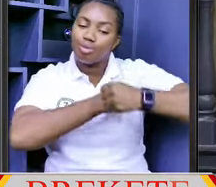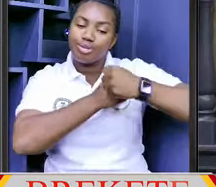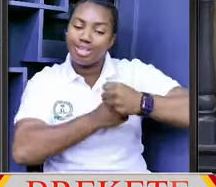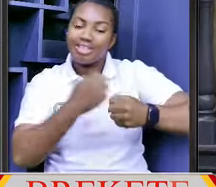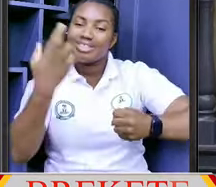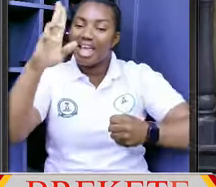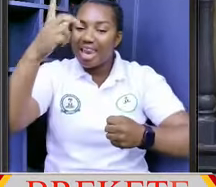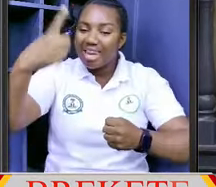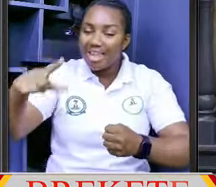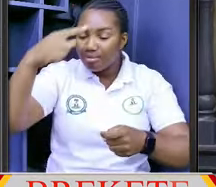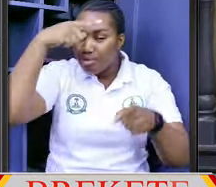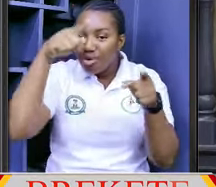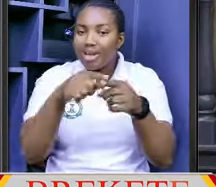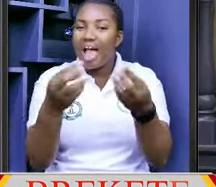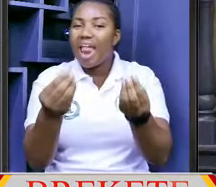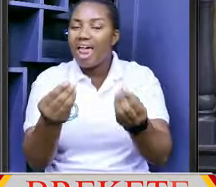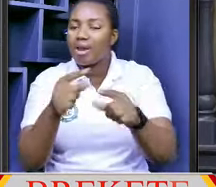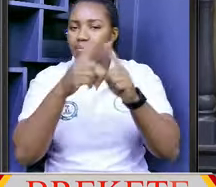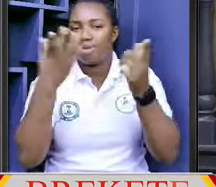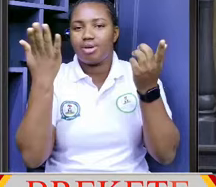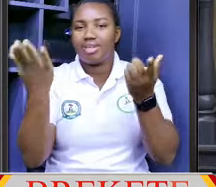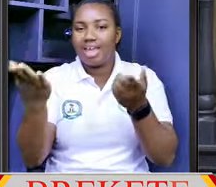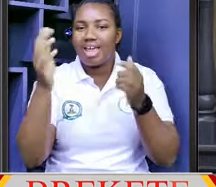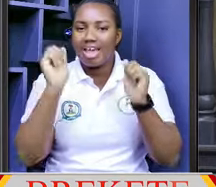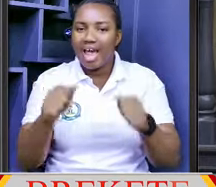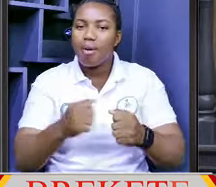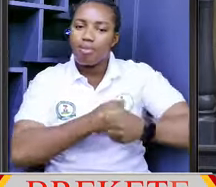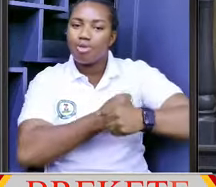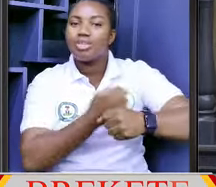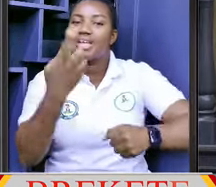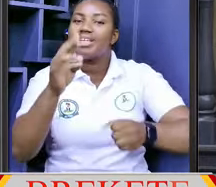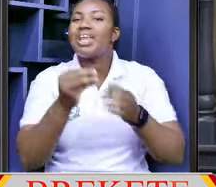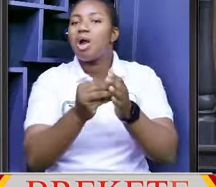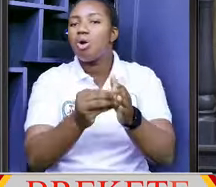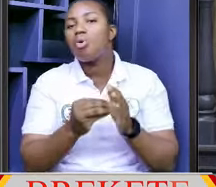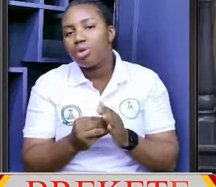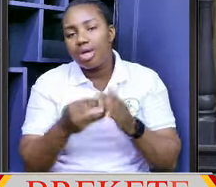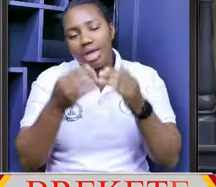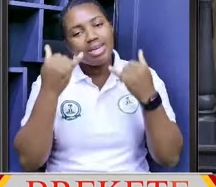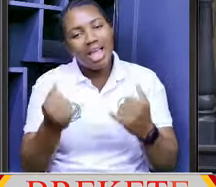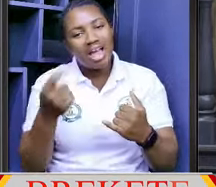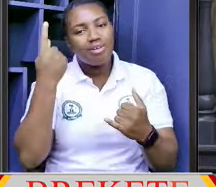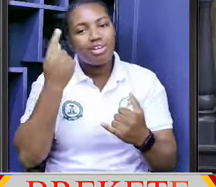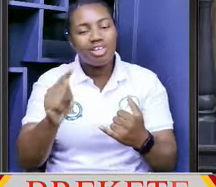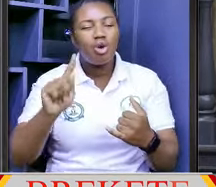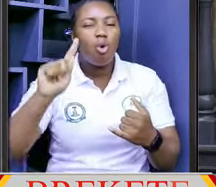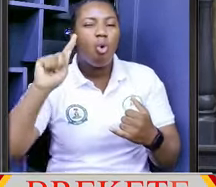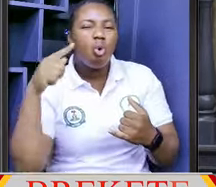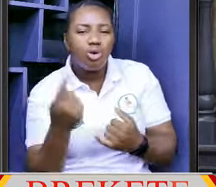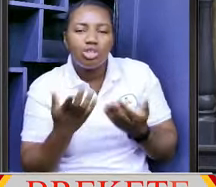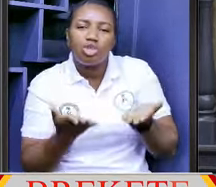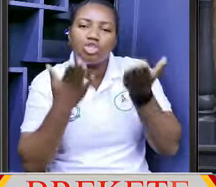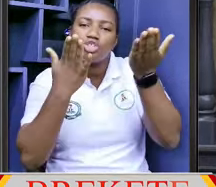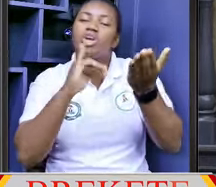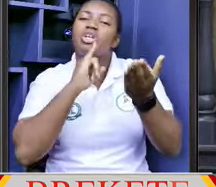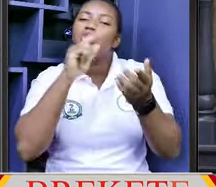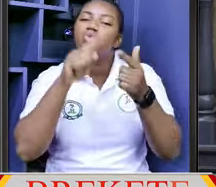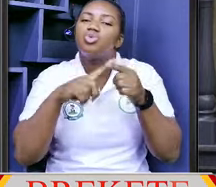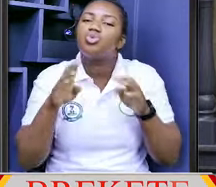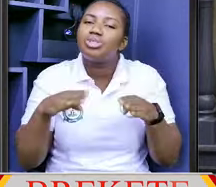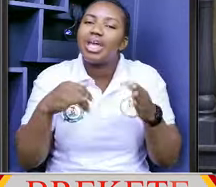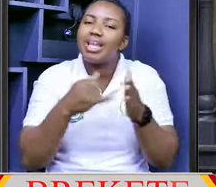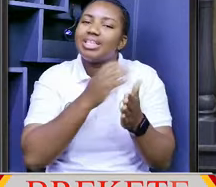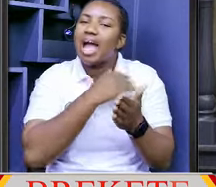late brother's land, but they can protect their own. Now the only suggestion is to sell it